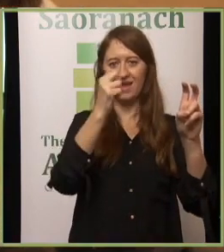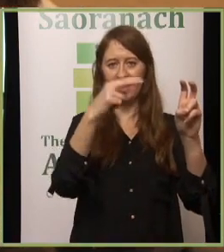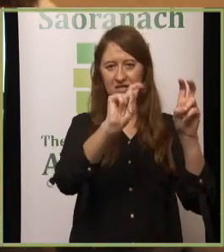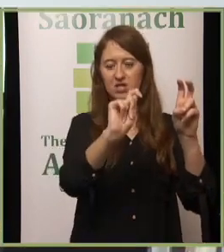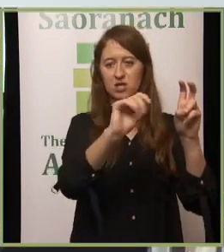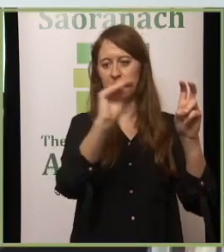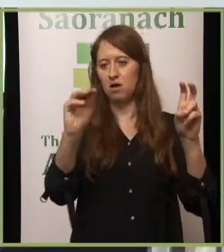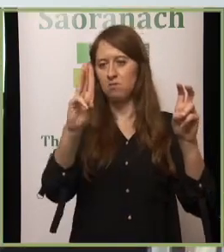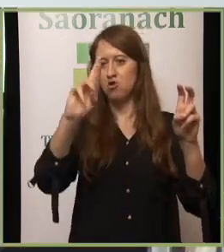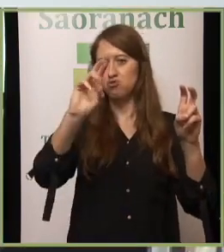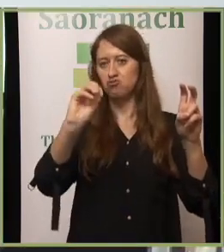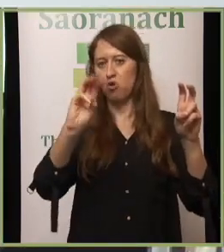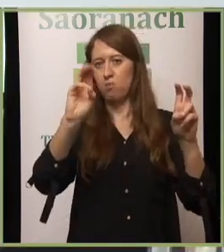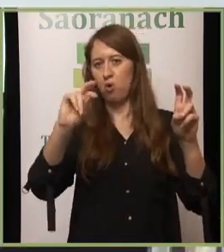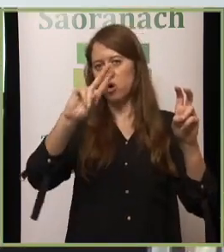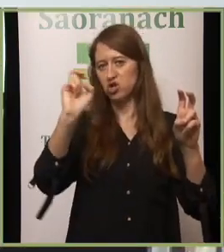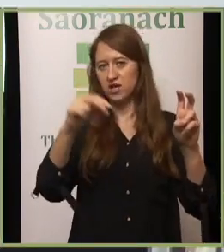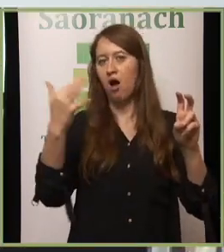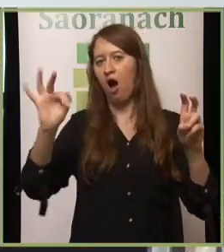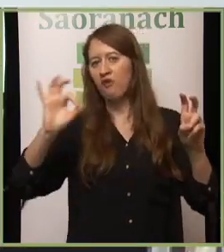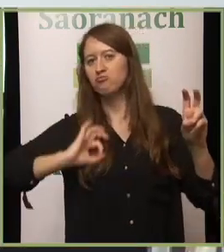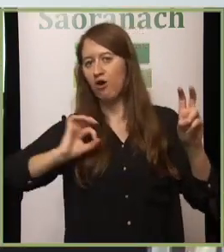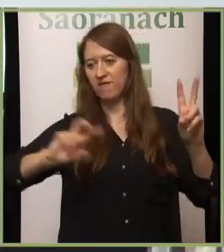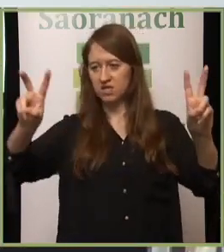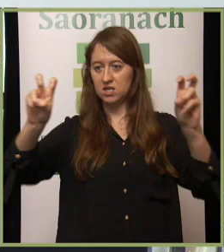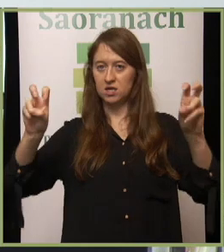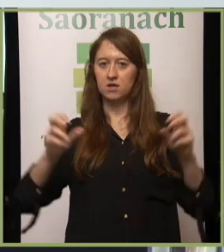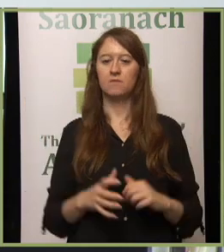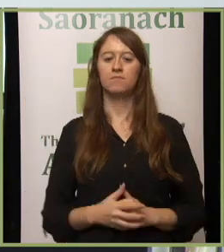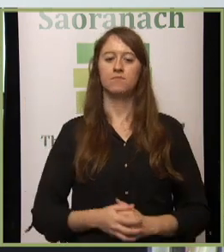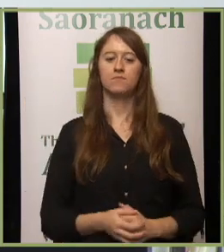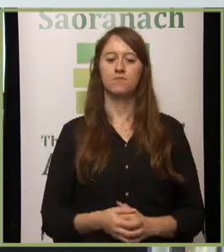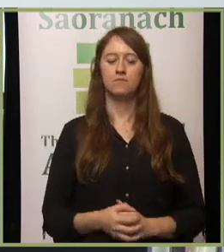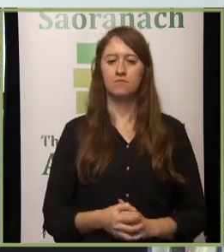a significant proportion of profit? Yeah.